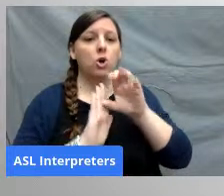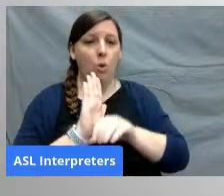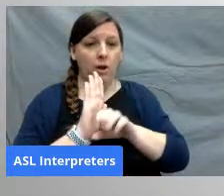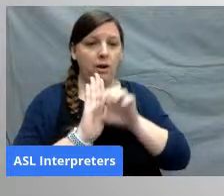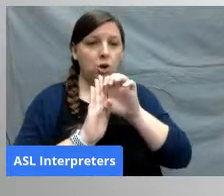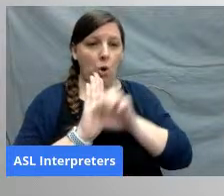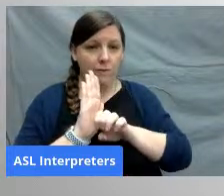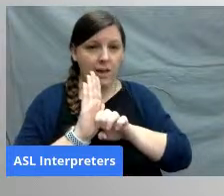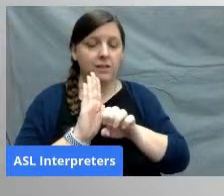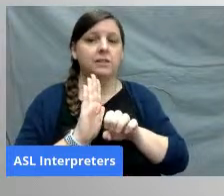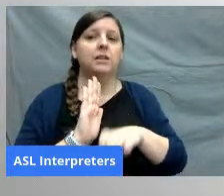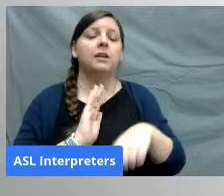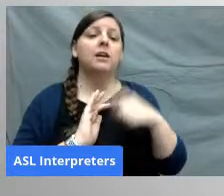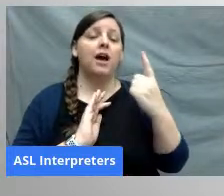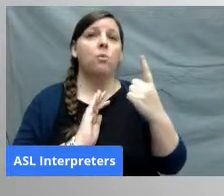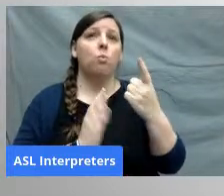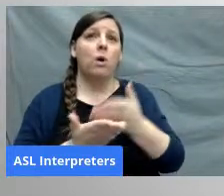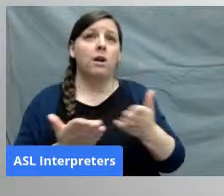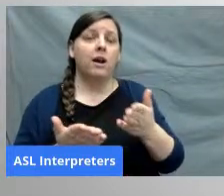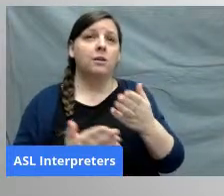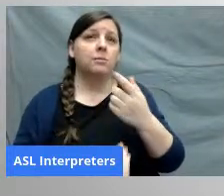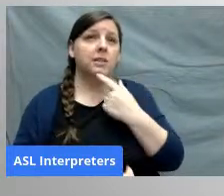bullet item says